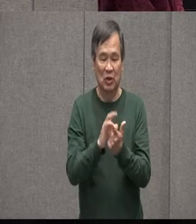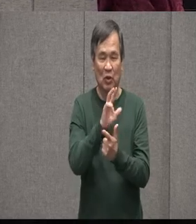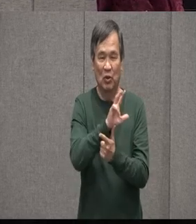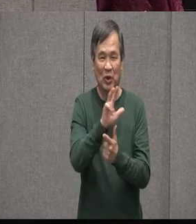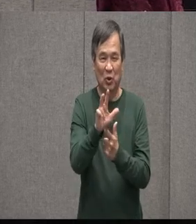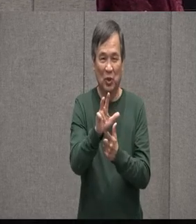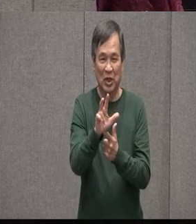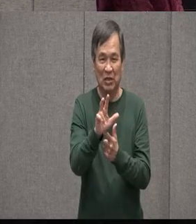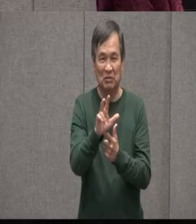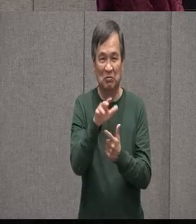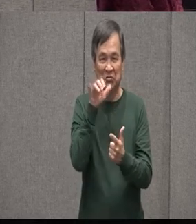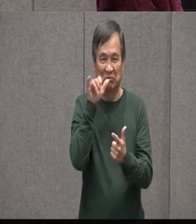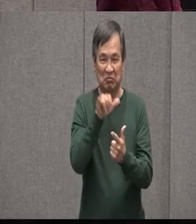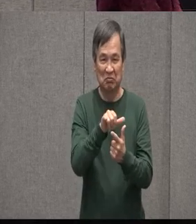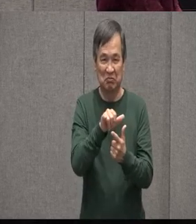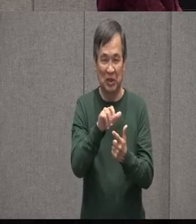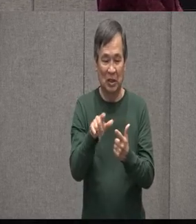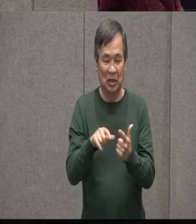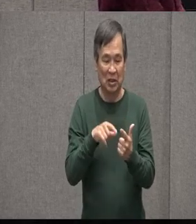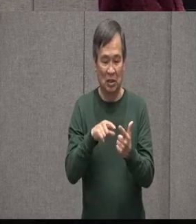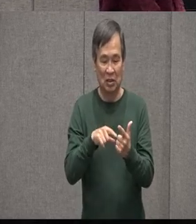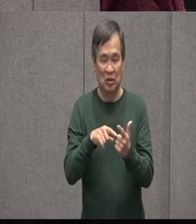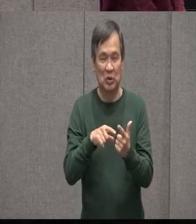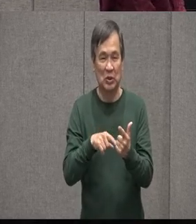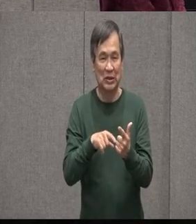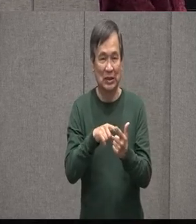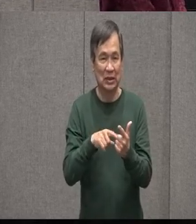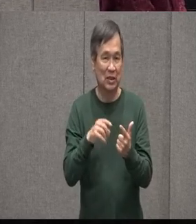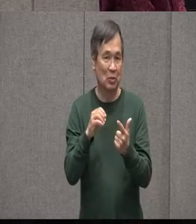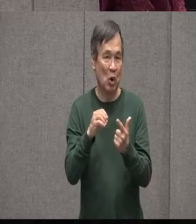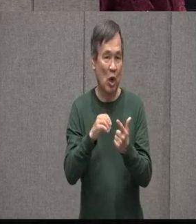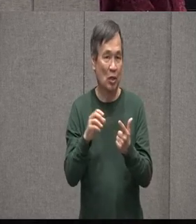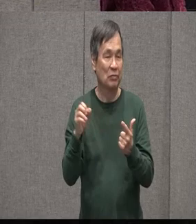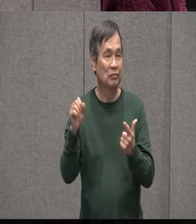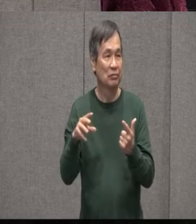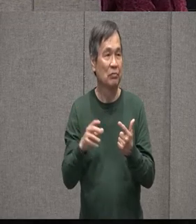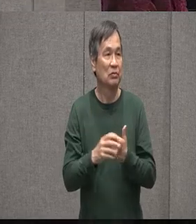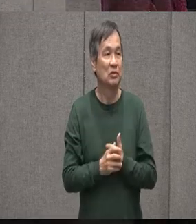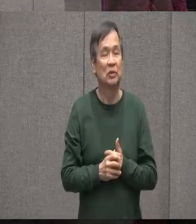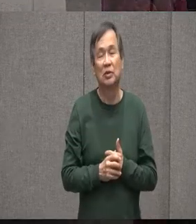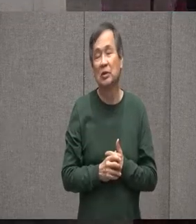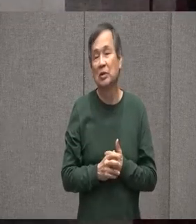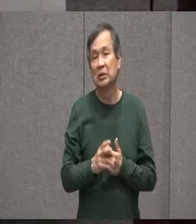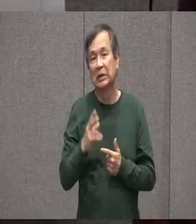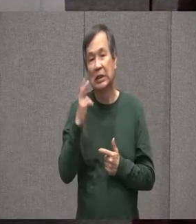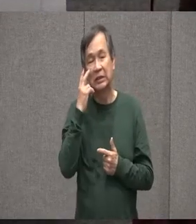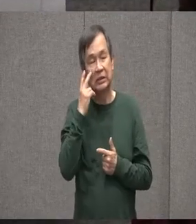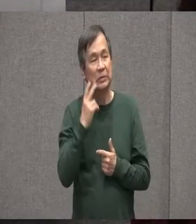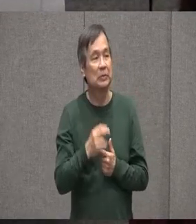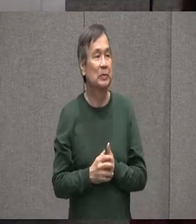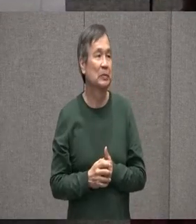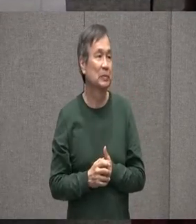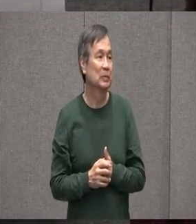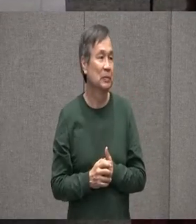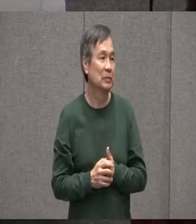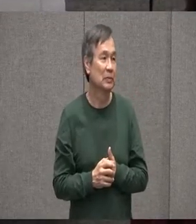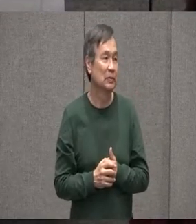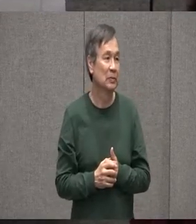could do the same thing and try to get 3 of a kind or 4 of a kind like Miss Karnas. Or I could work on scoring my threes up